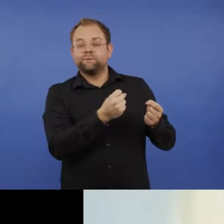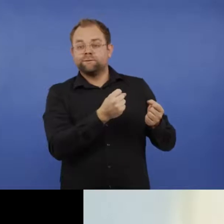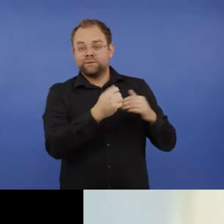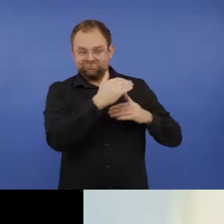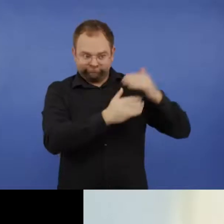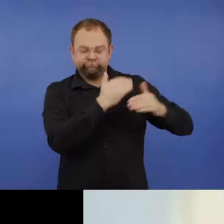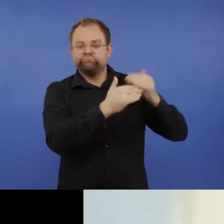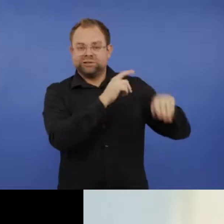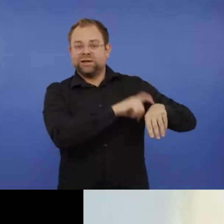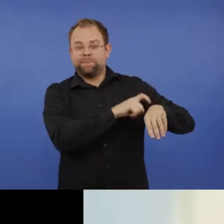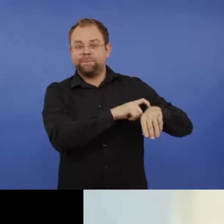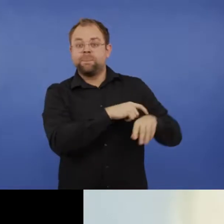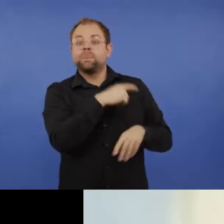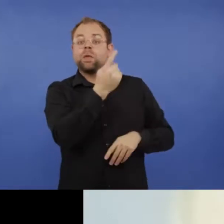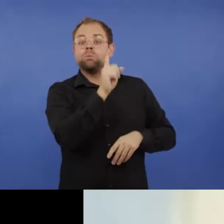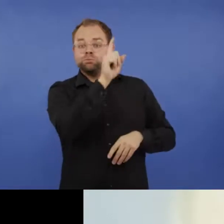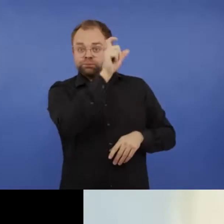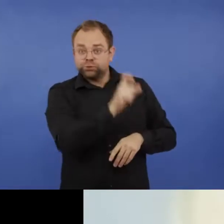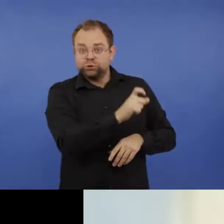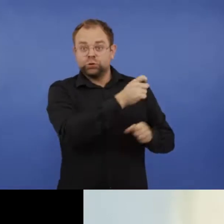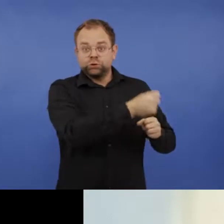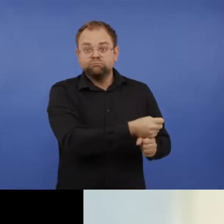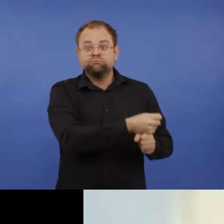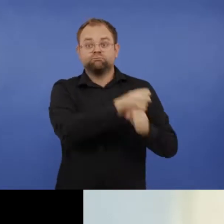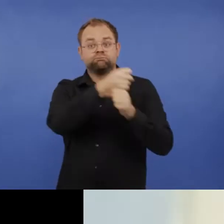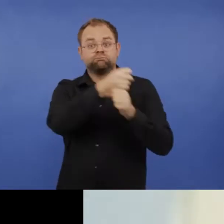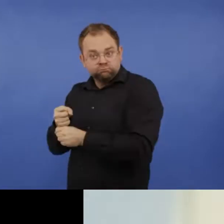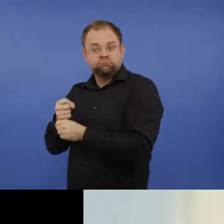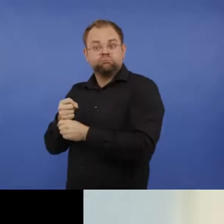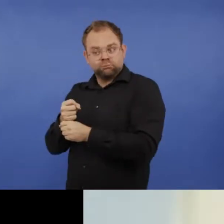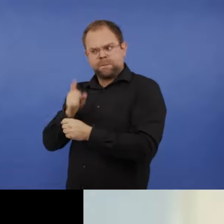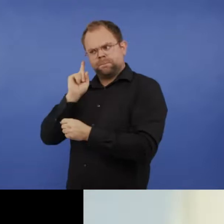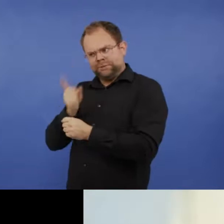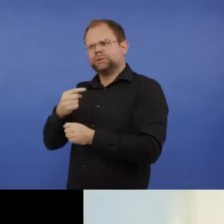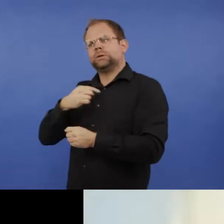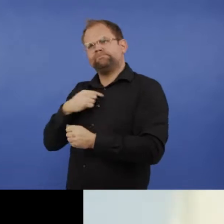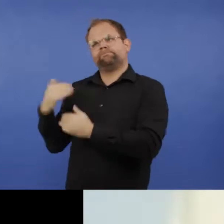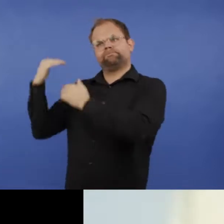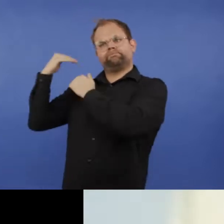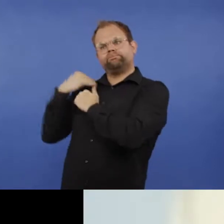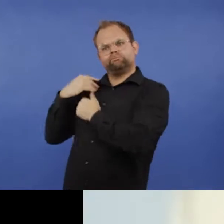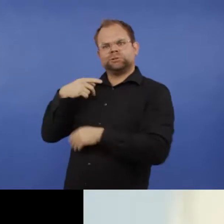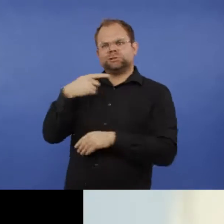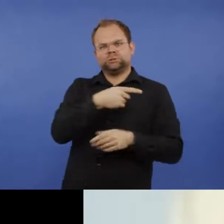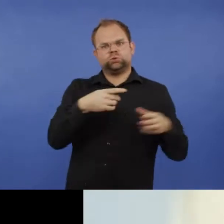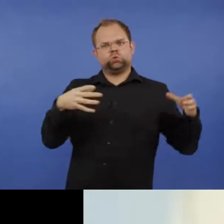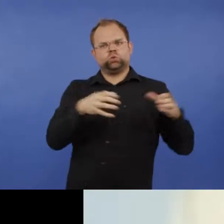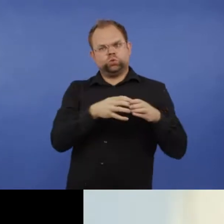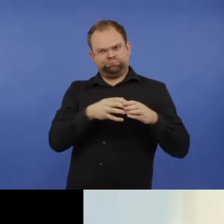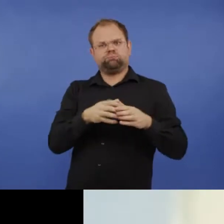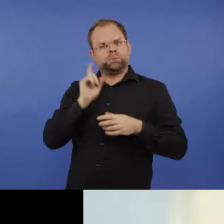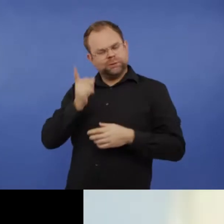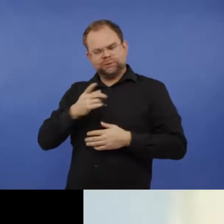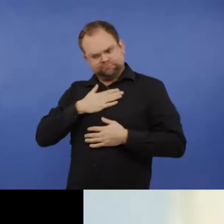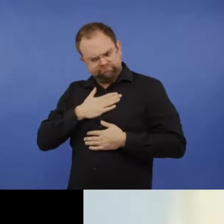is not carte blanche to promote your own positions. And sometimes that can be very difficult when